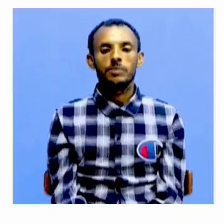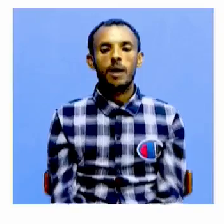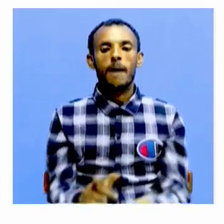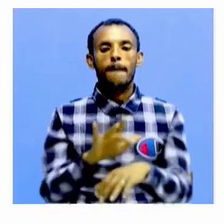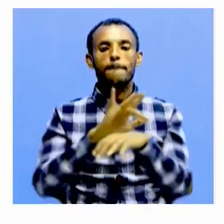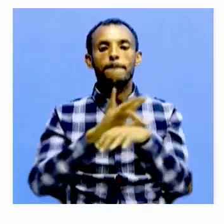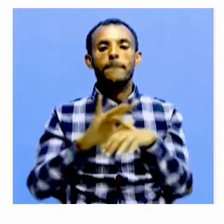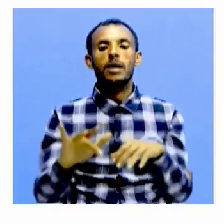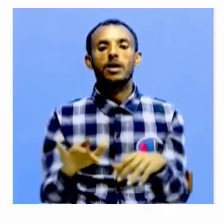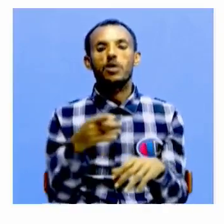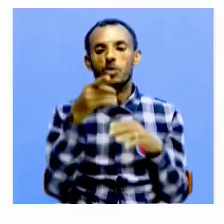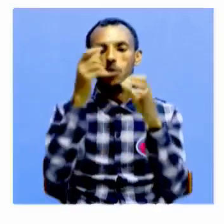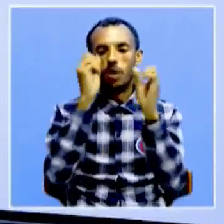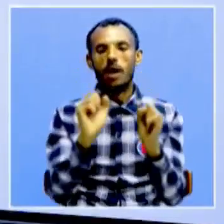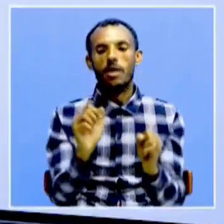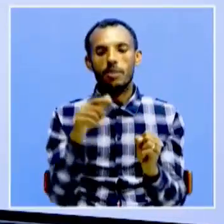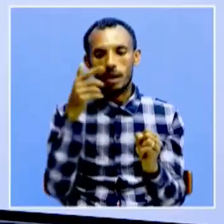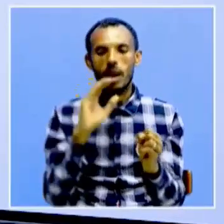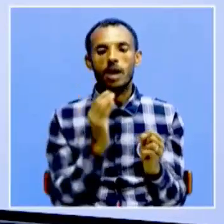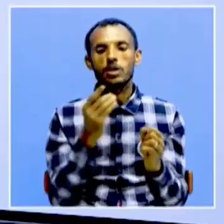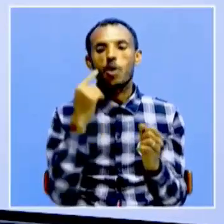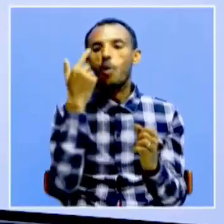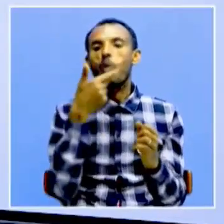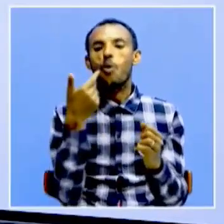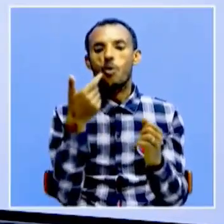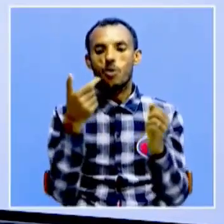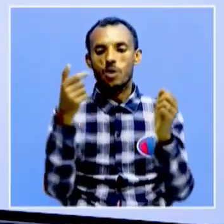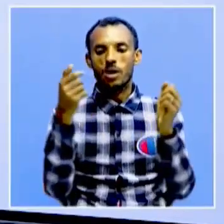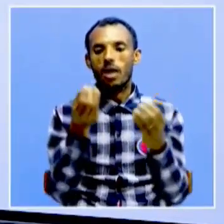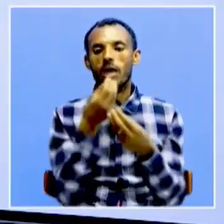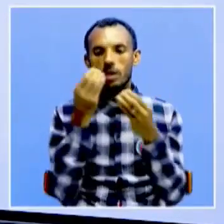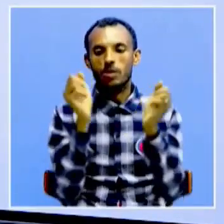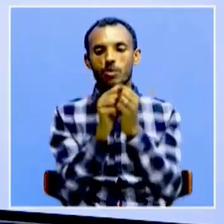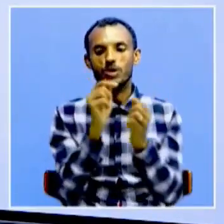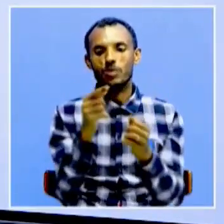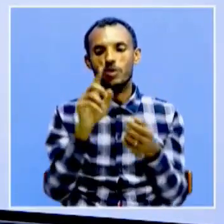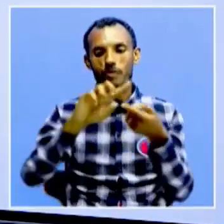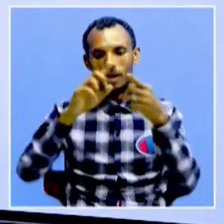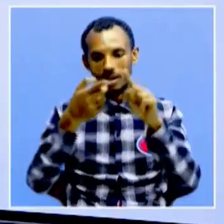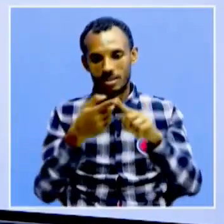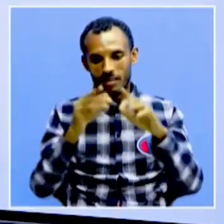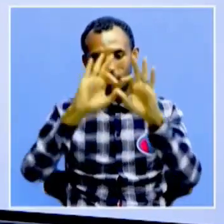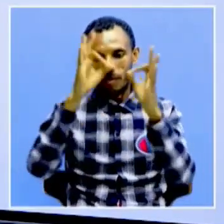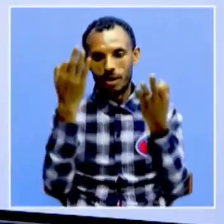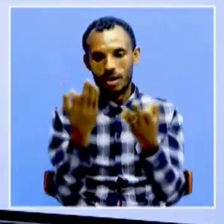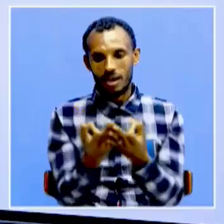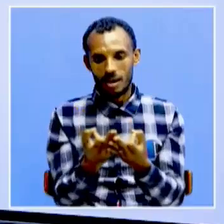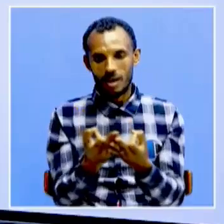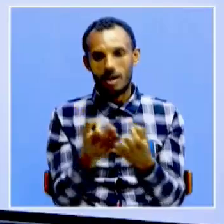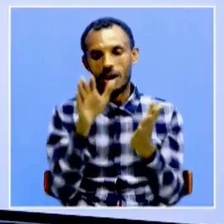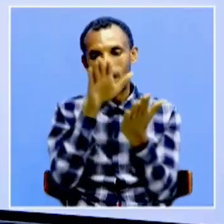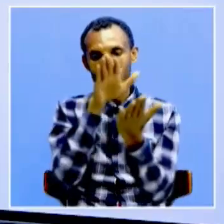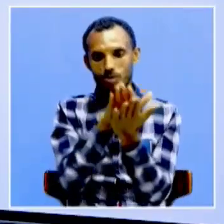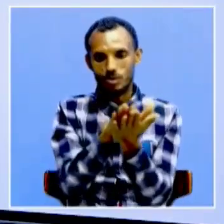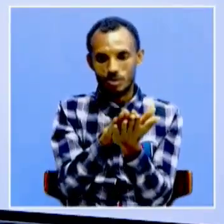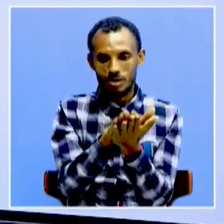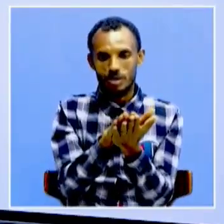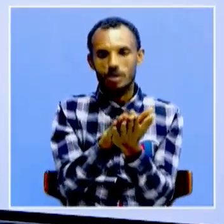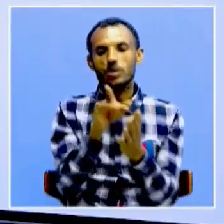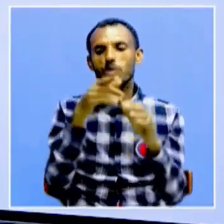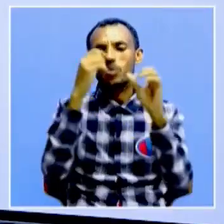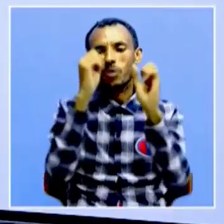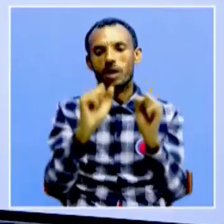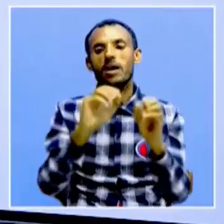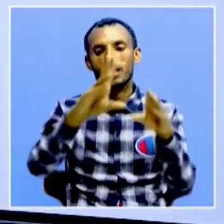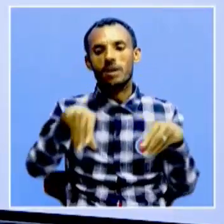blank. You can tell us, who do you eat it with? Your friends, your family, at school? You can give